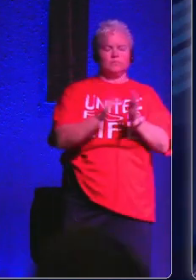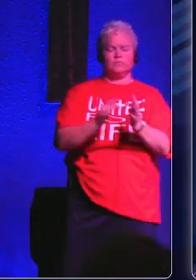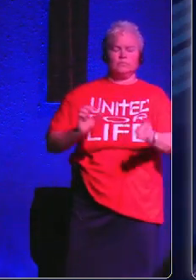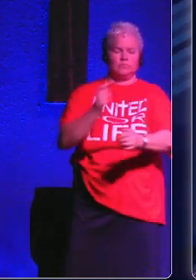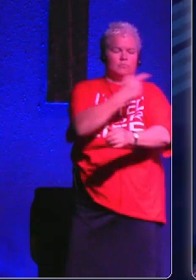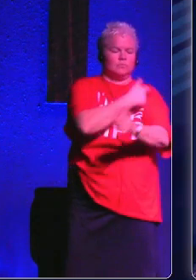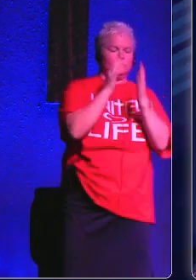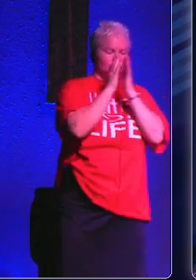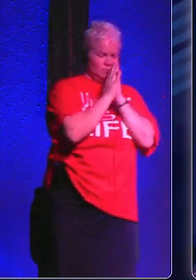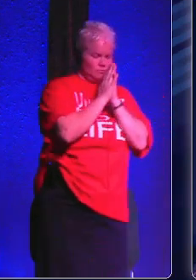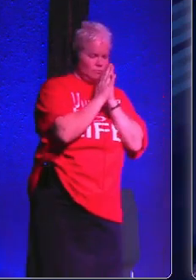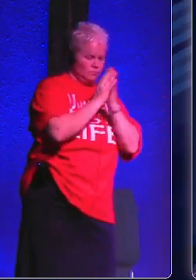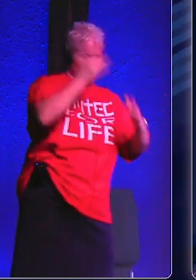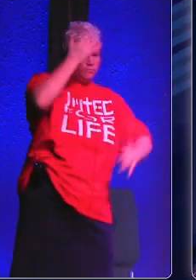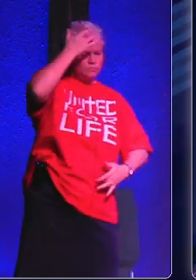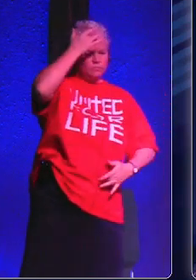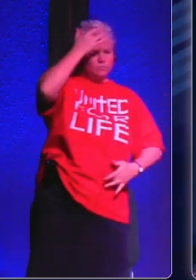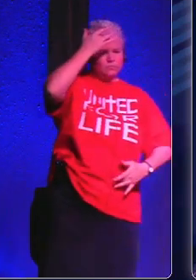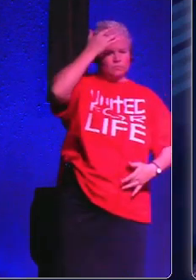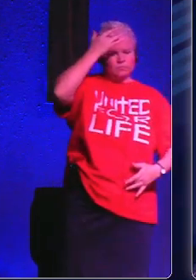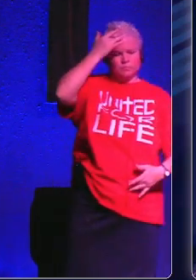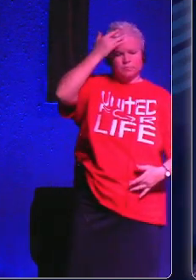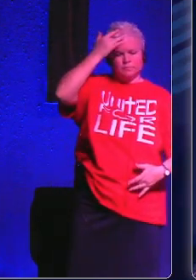Jesus, we pray for those that are sick.